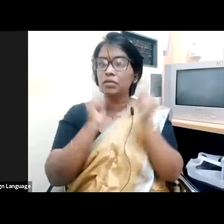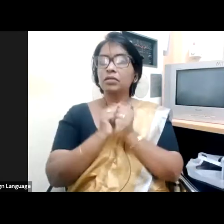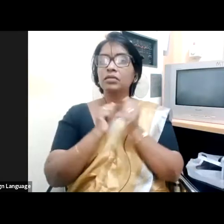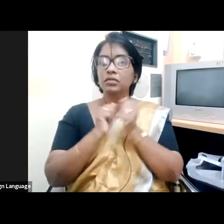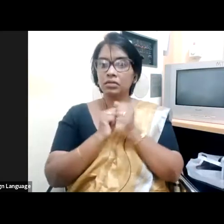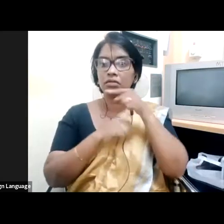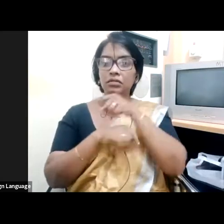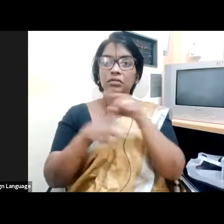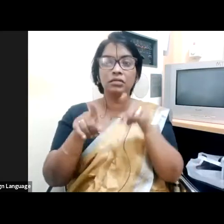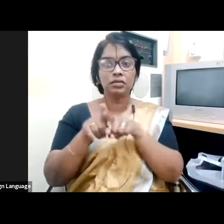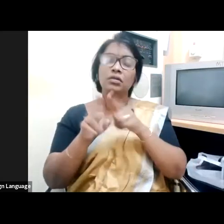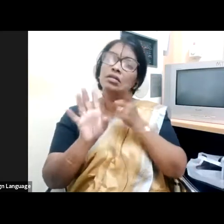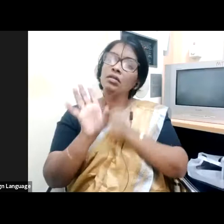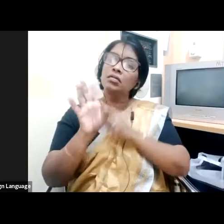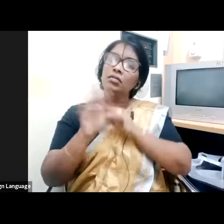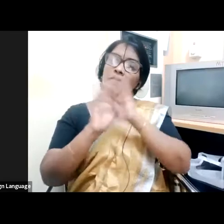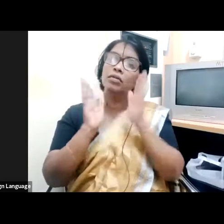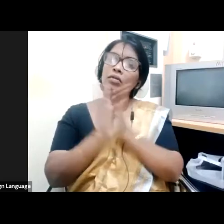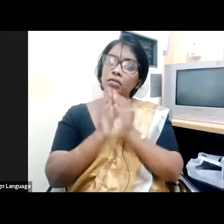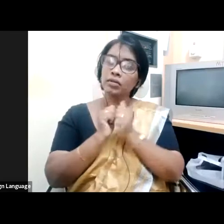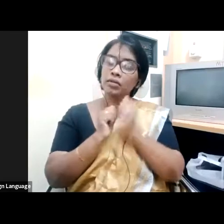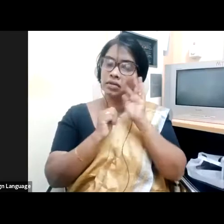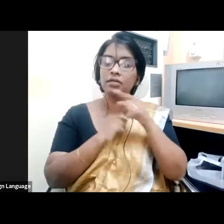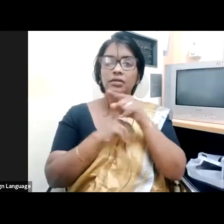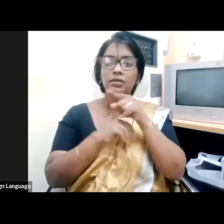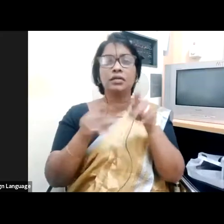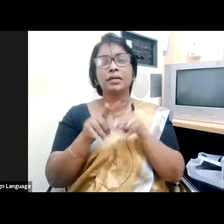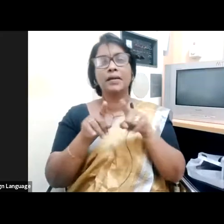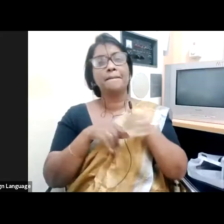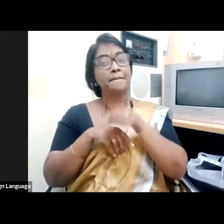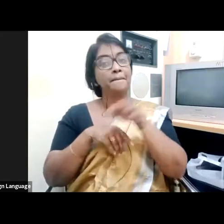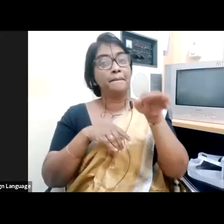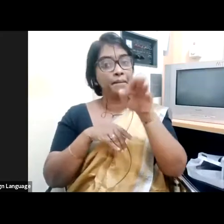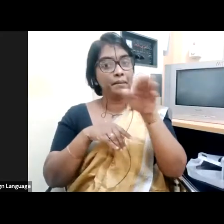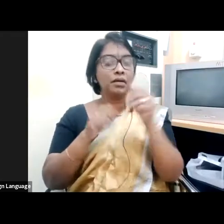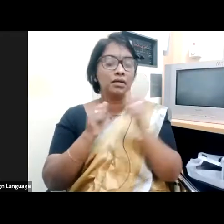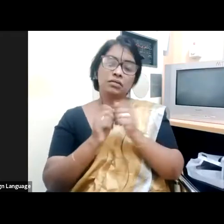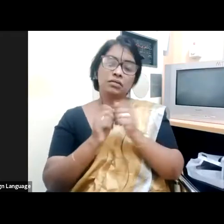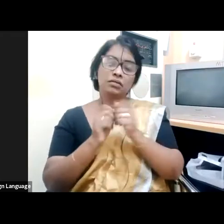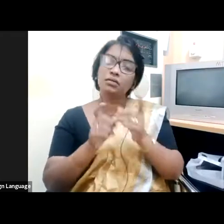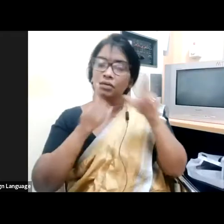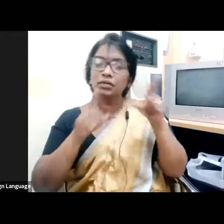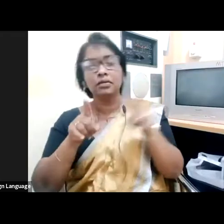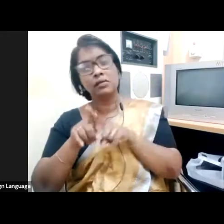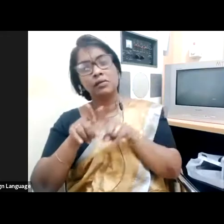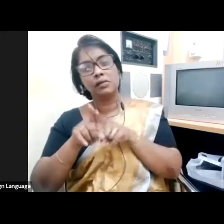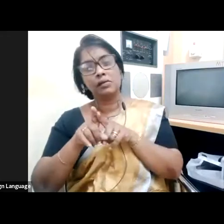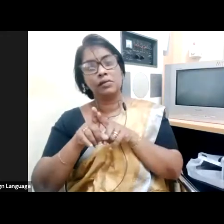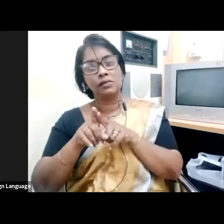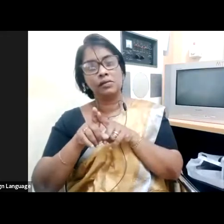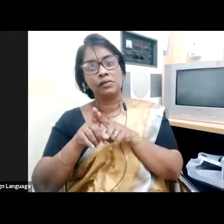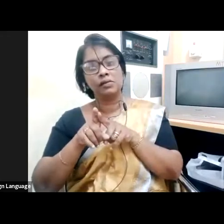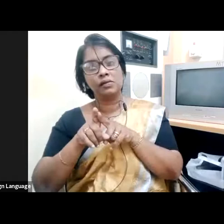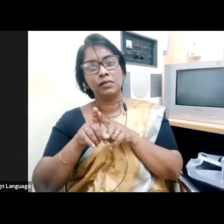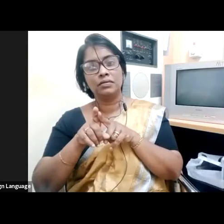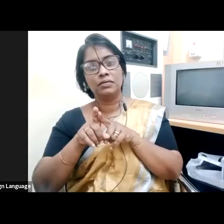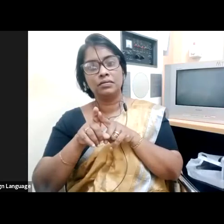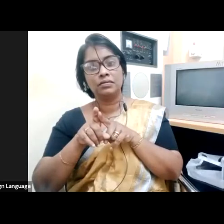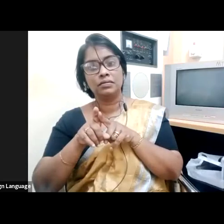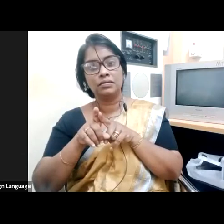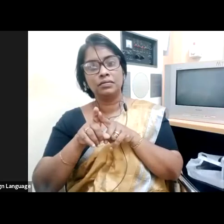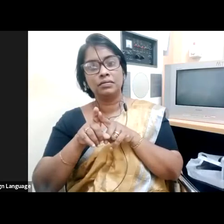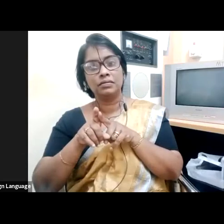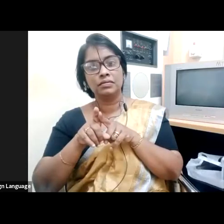one where you incorporate a wider ecosystem of stakeholders. And therefore, as you